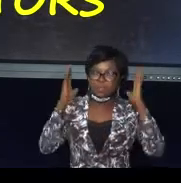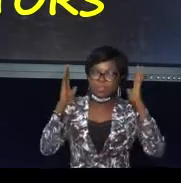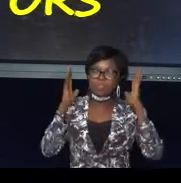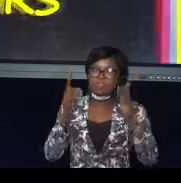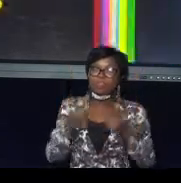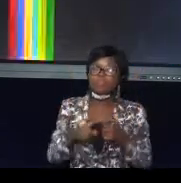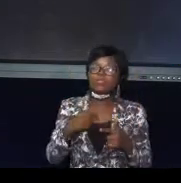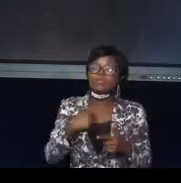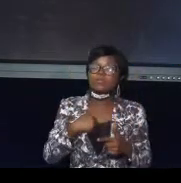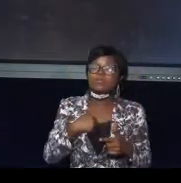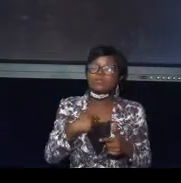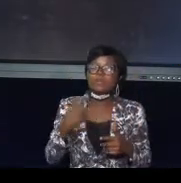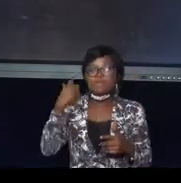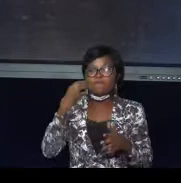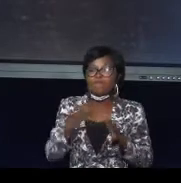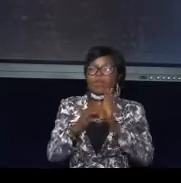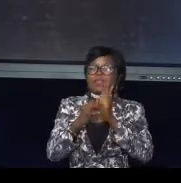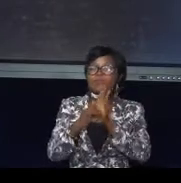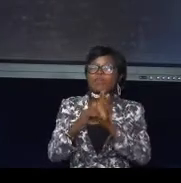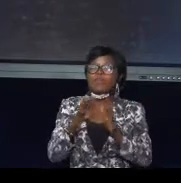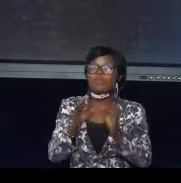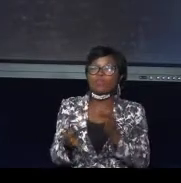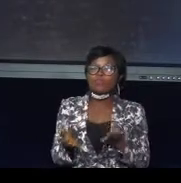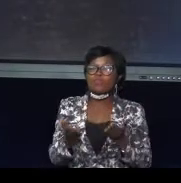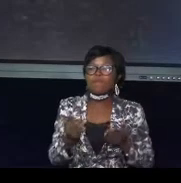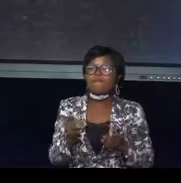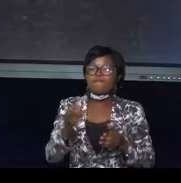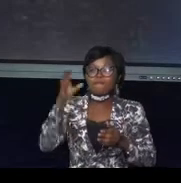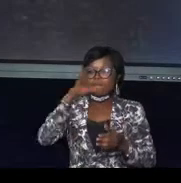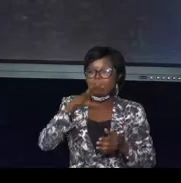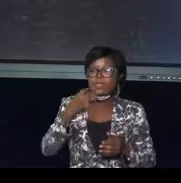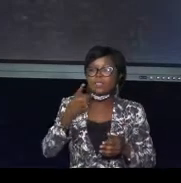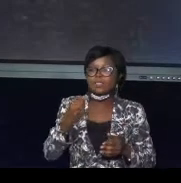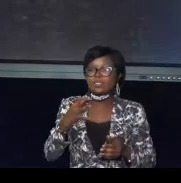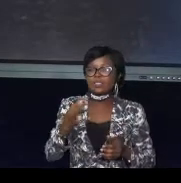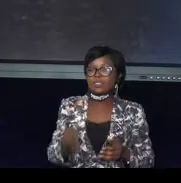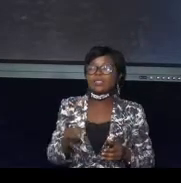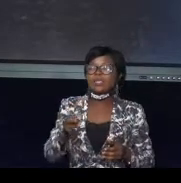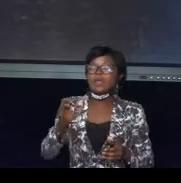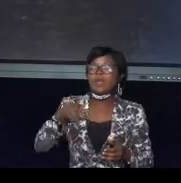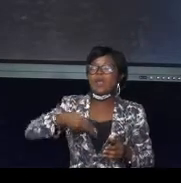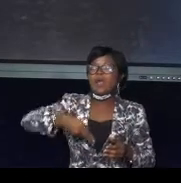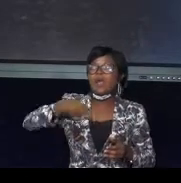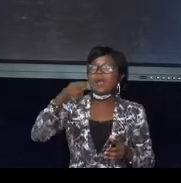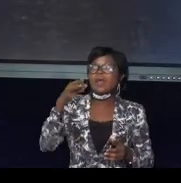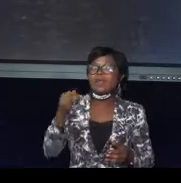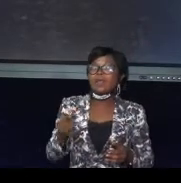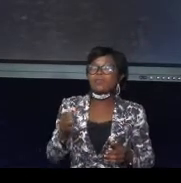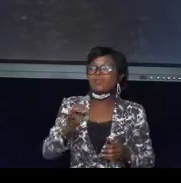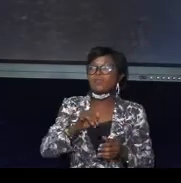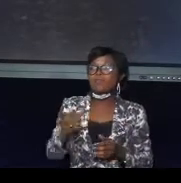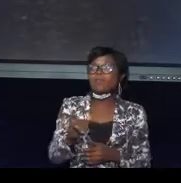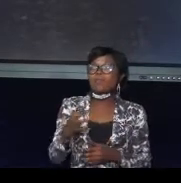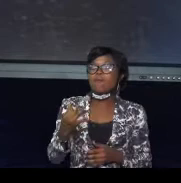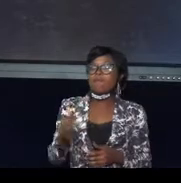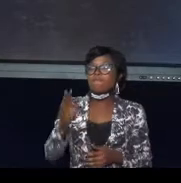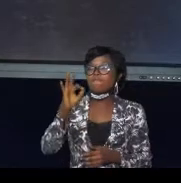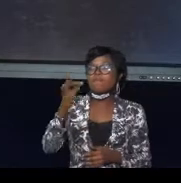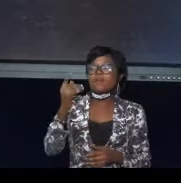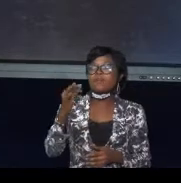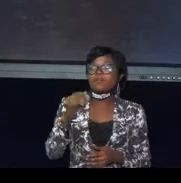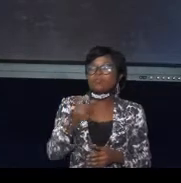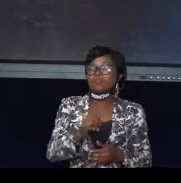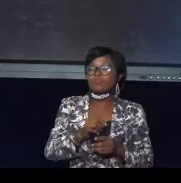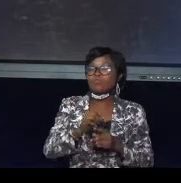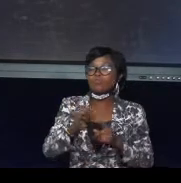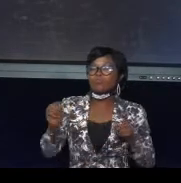attention to me. For example, we want to find the highest common factor of 24 and 36. All we need to do is bring 24